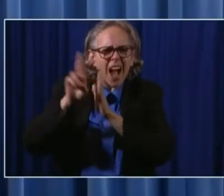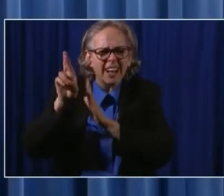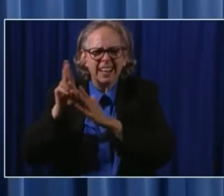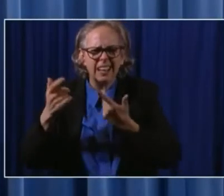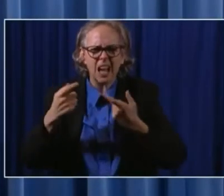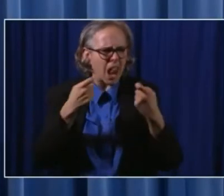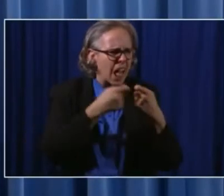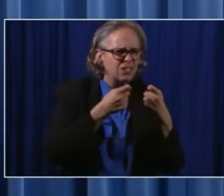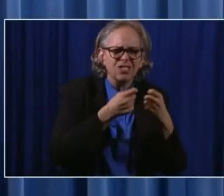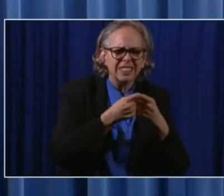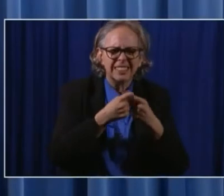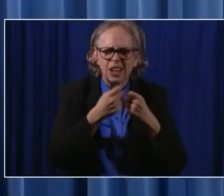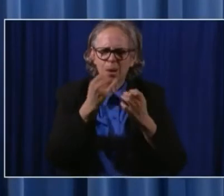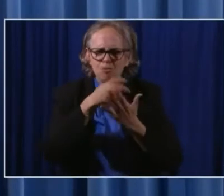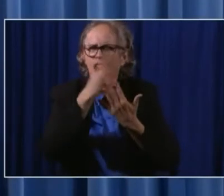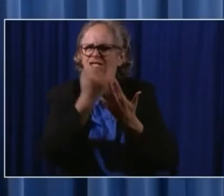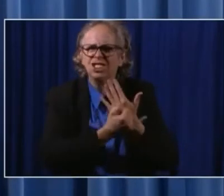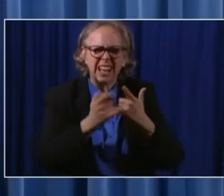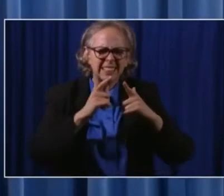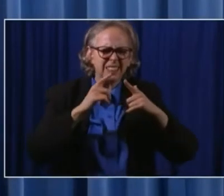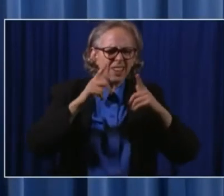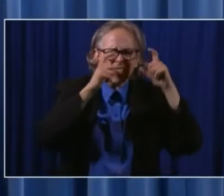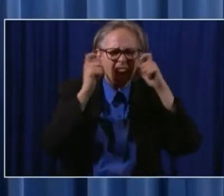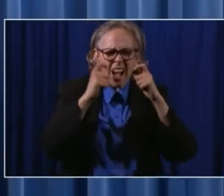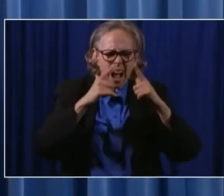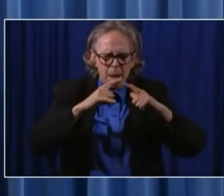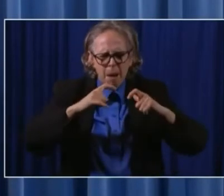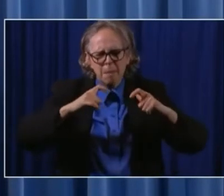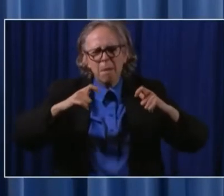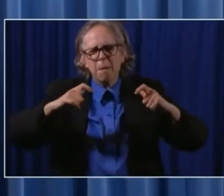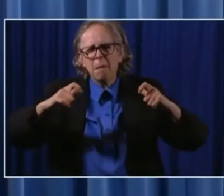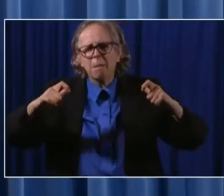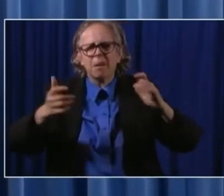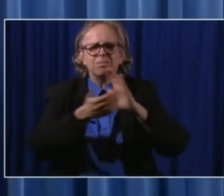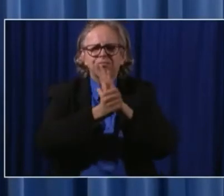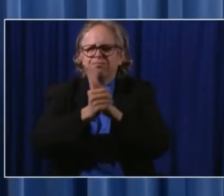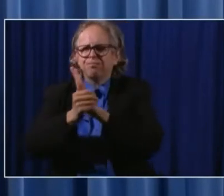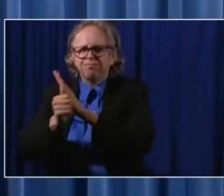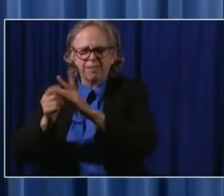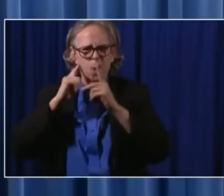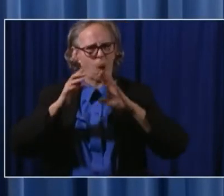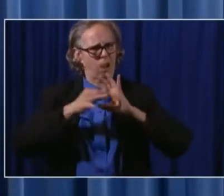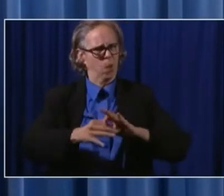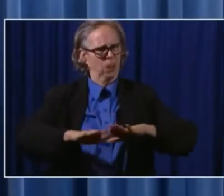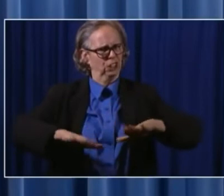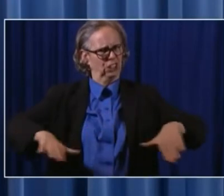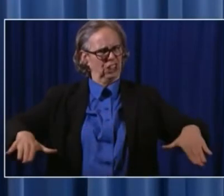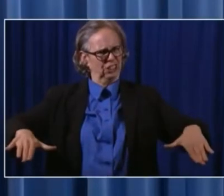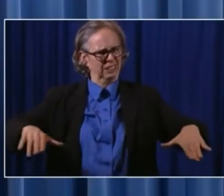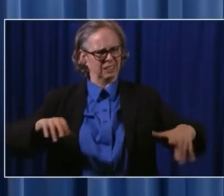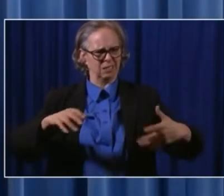project connected with photography and so many other things. What we want to do, in spite of the COVID, is to preserve